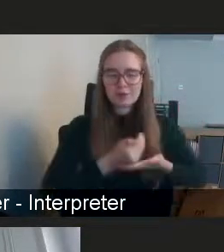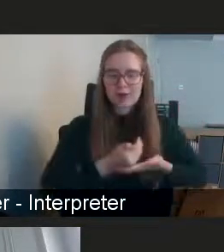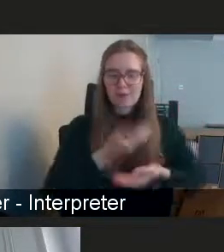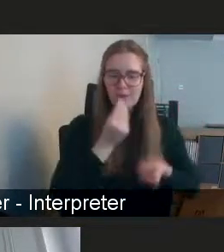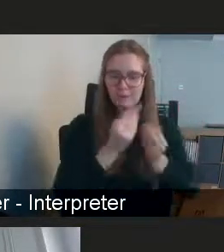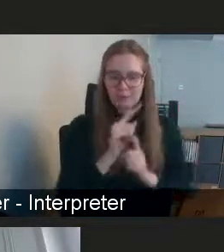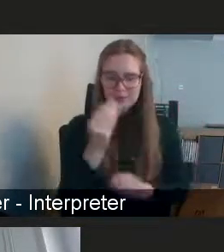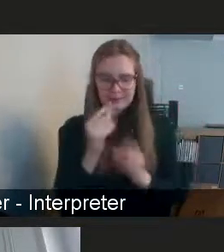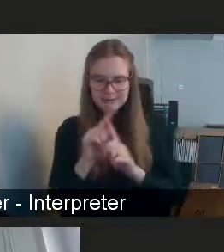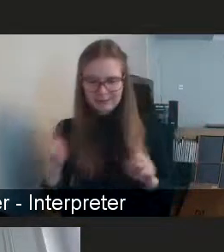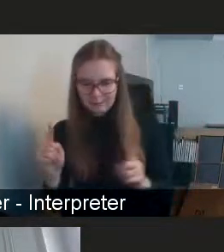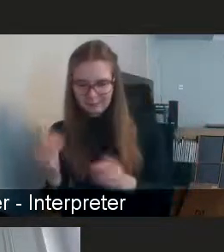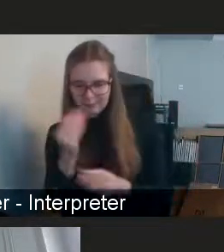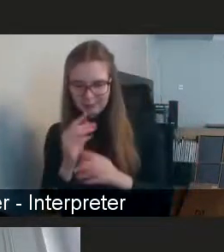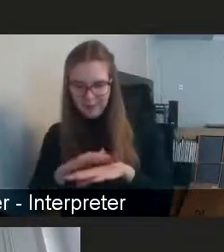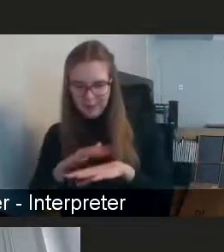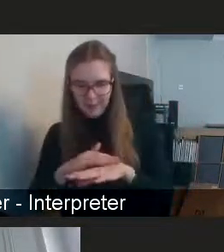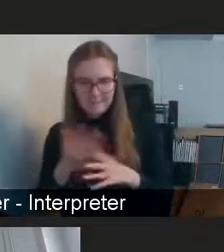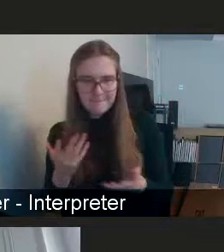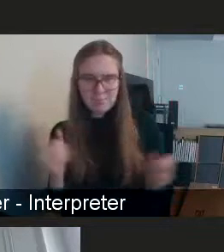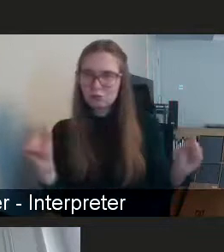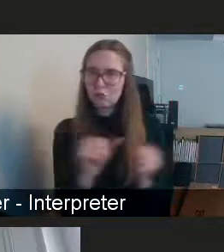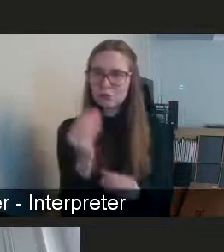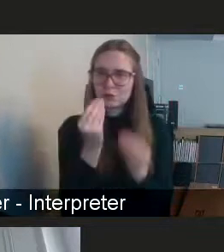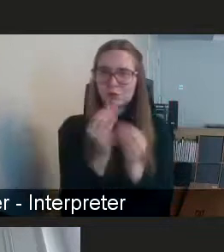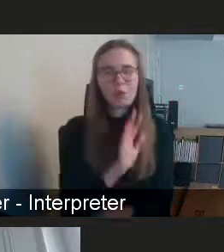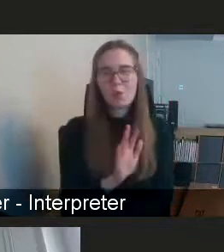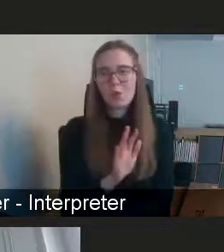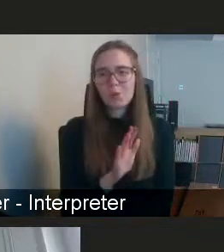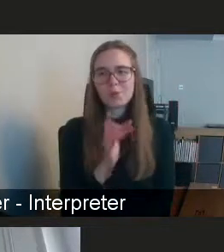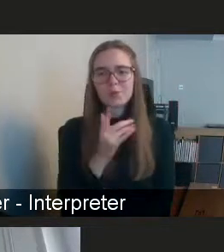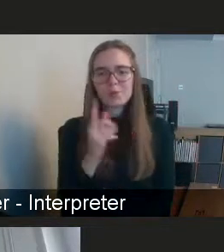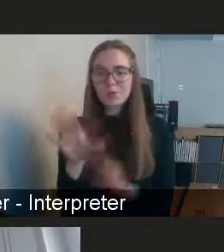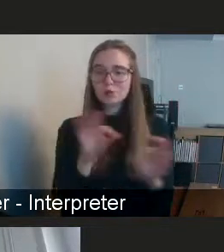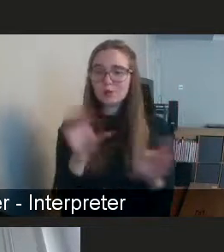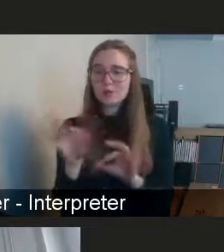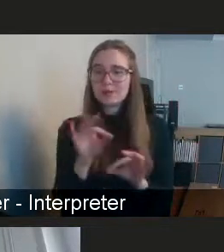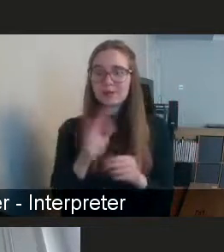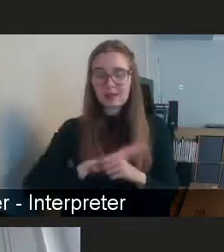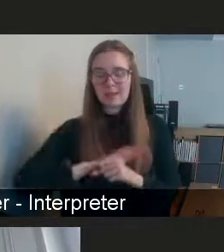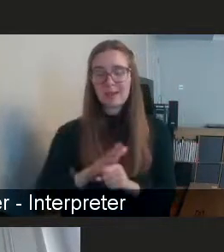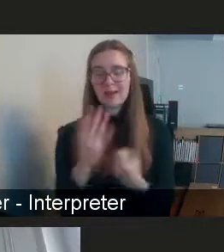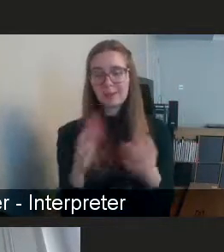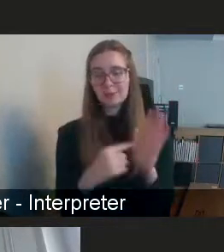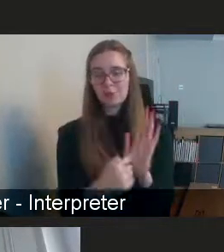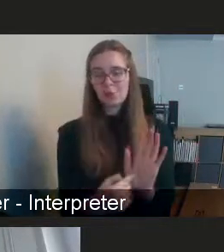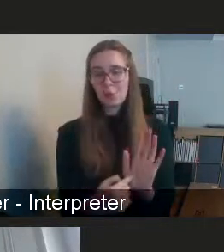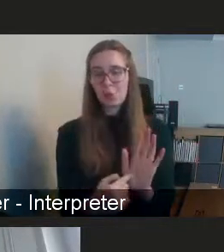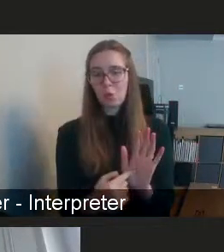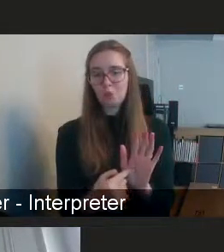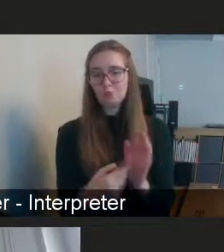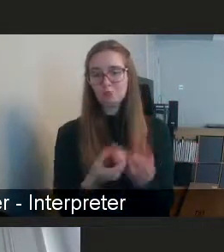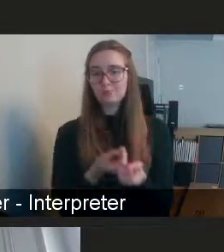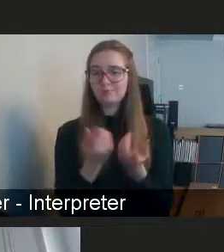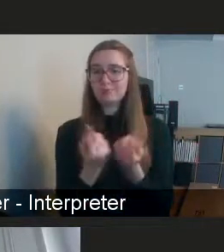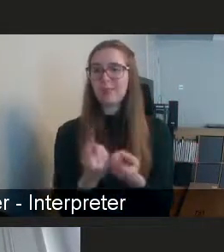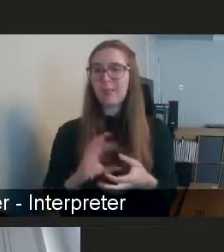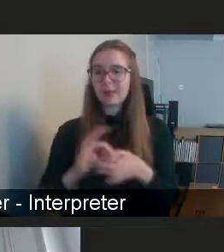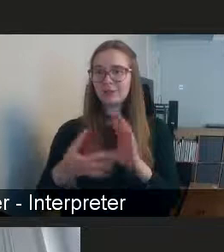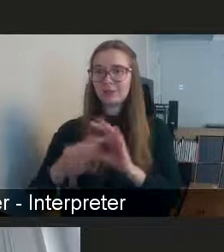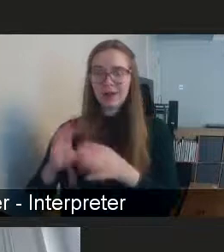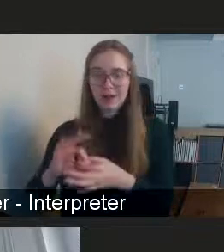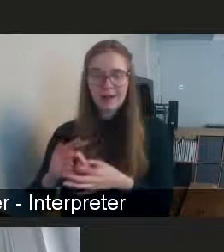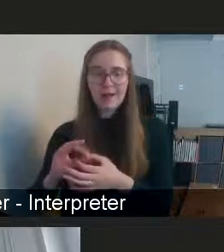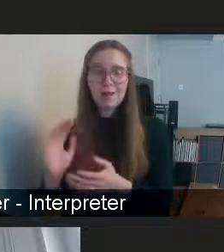different time? Is there a shortage of food? So those are the choices which we make. And pandemic has shown us in supply chain. That everything